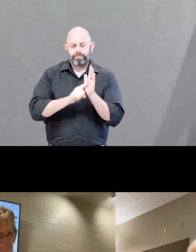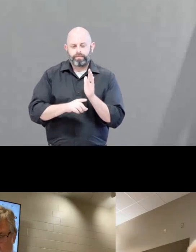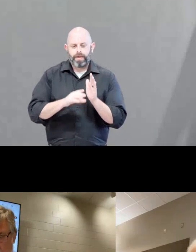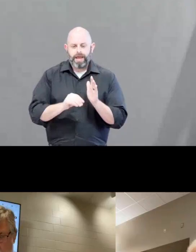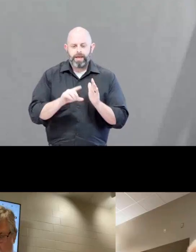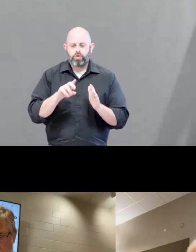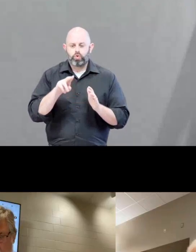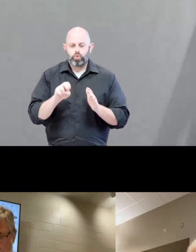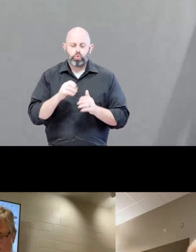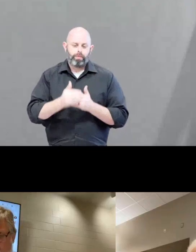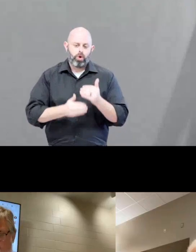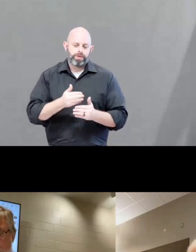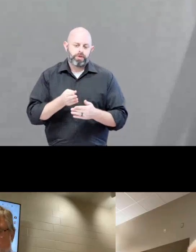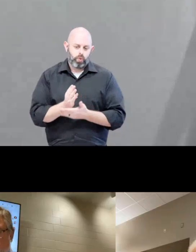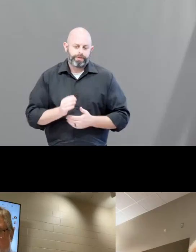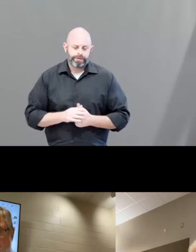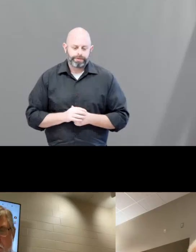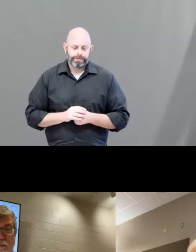process rights.